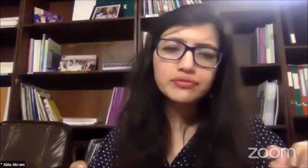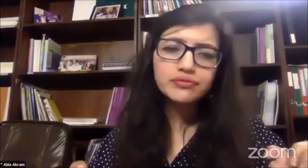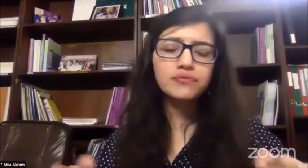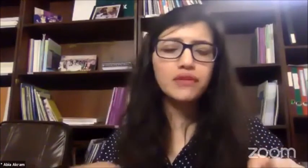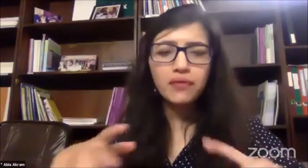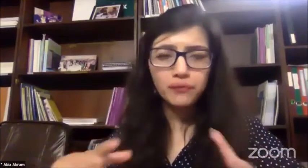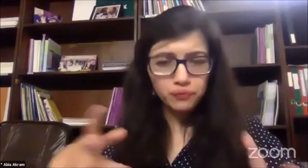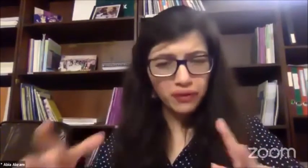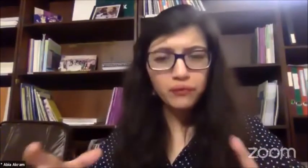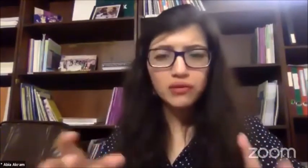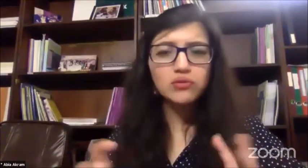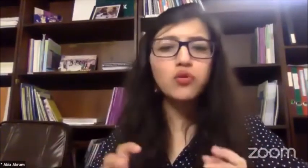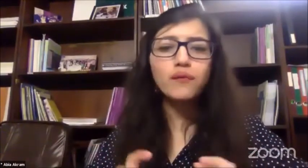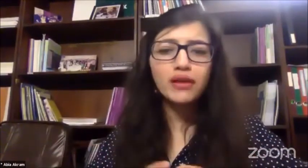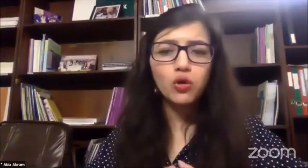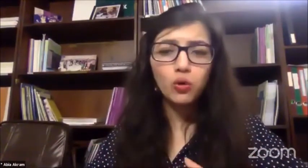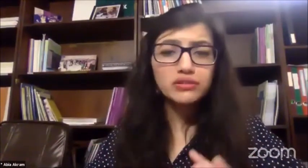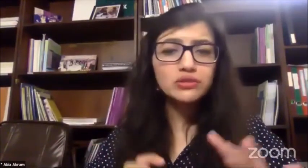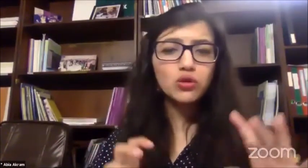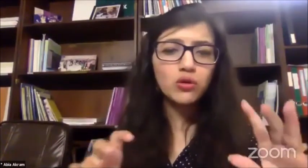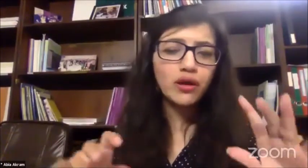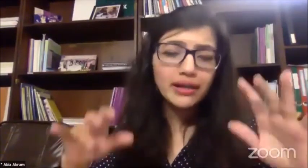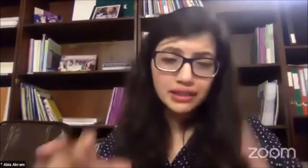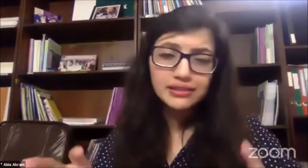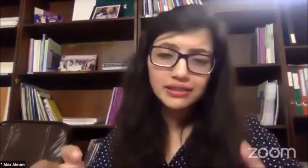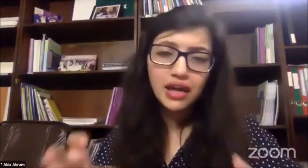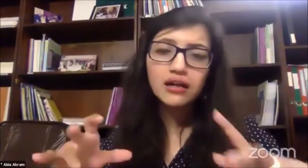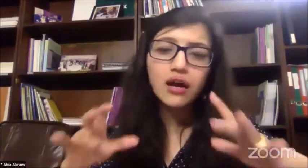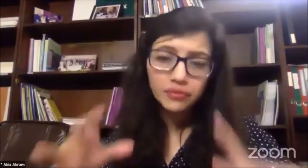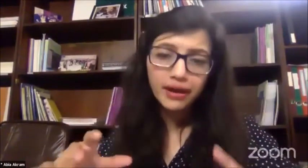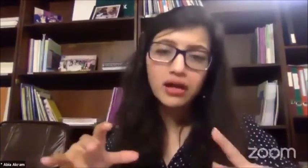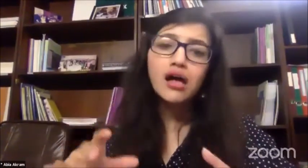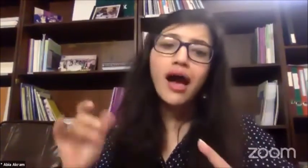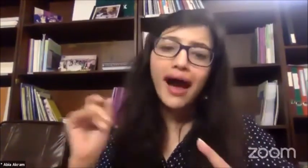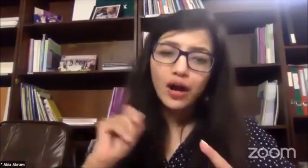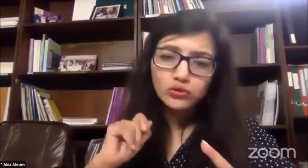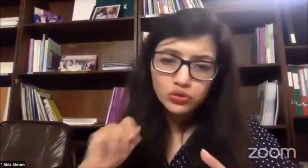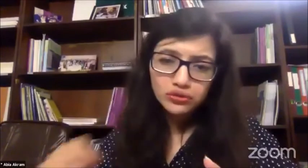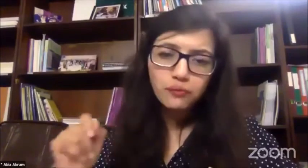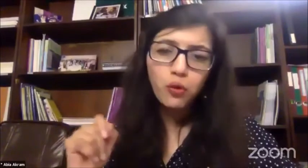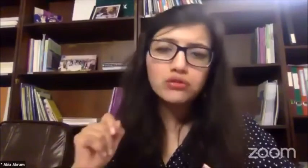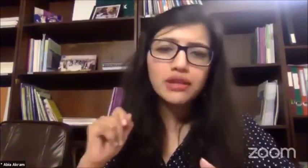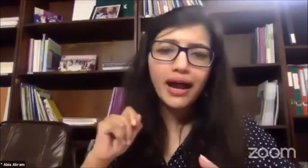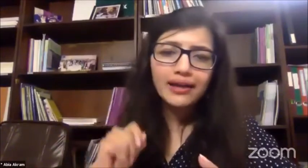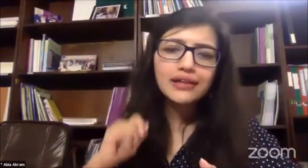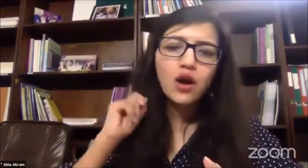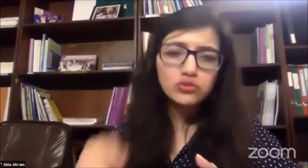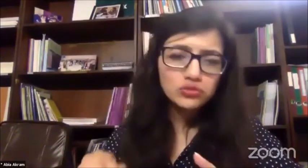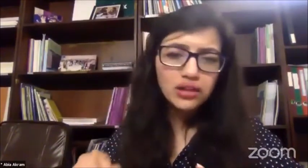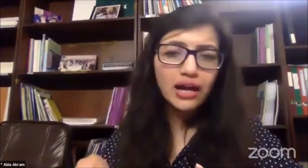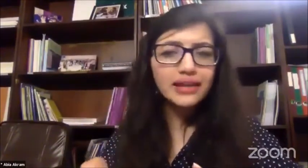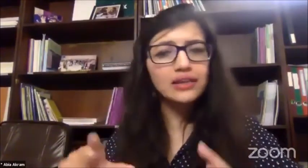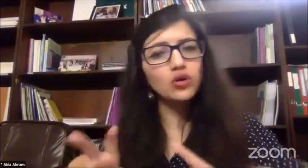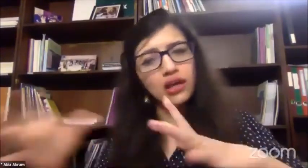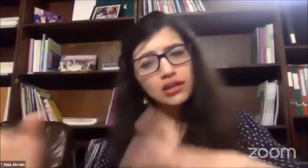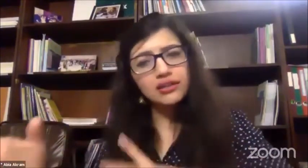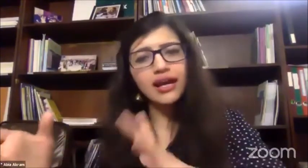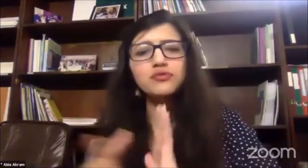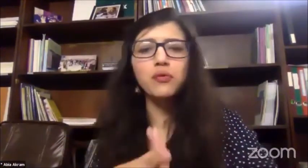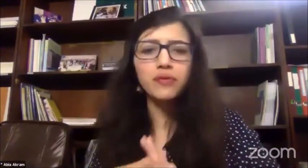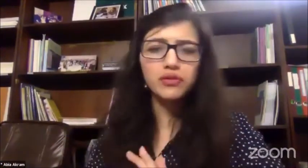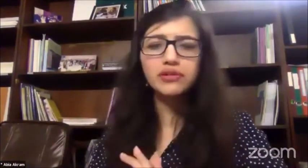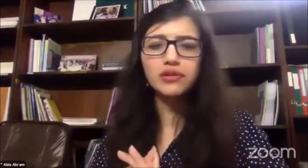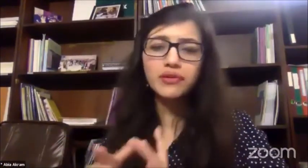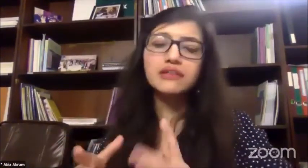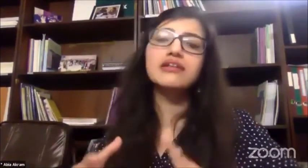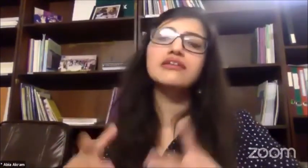the people from the court. So at least they are aware how to report that, how to do that. And on the other hand,